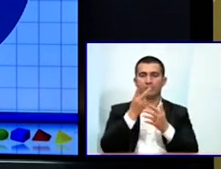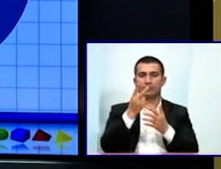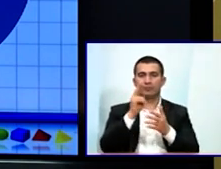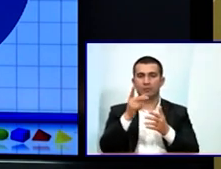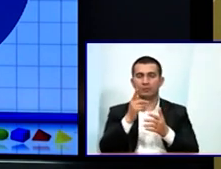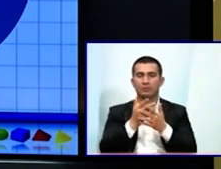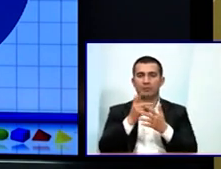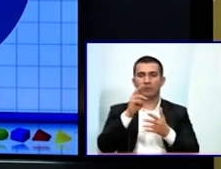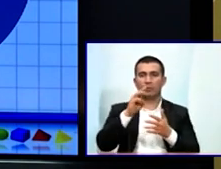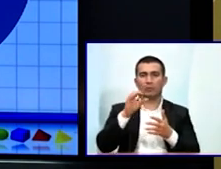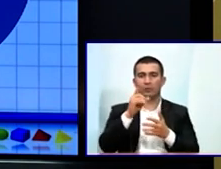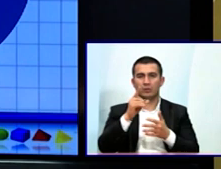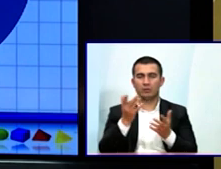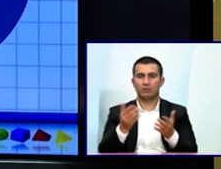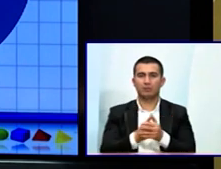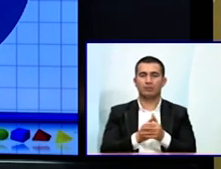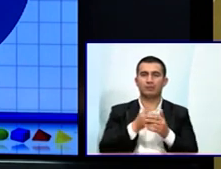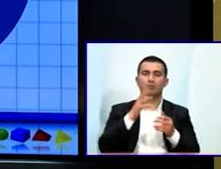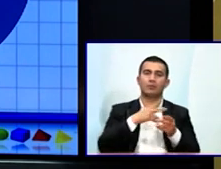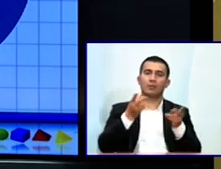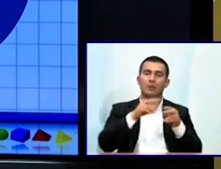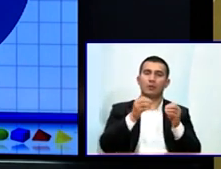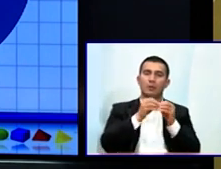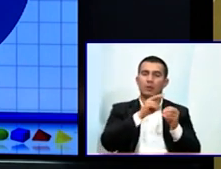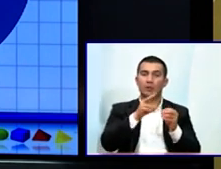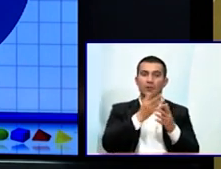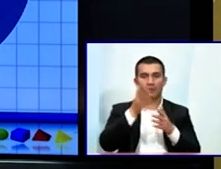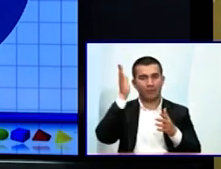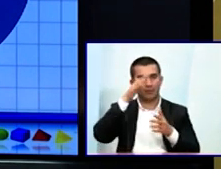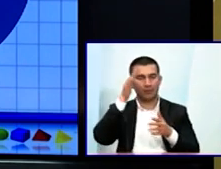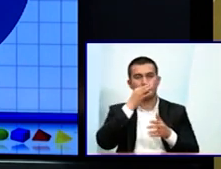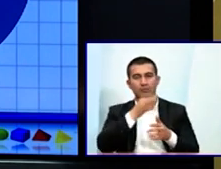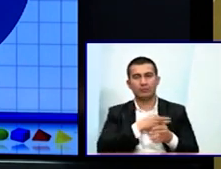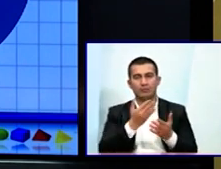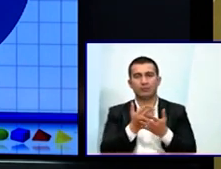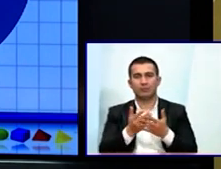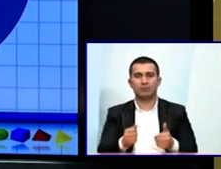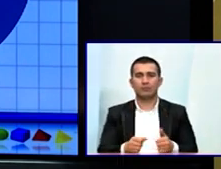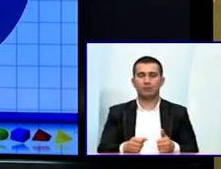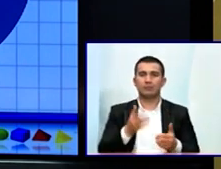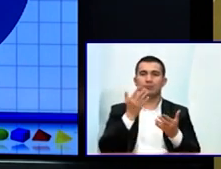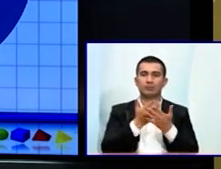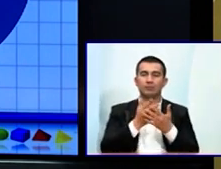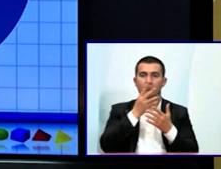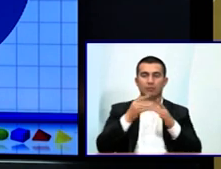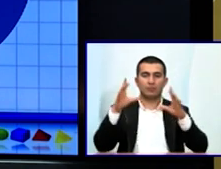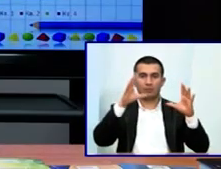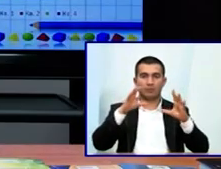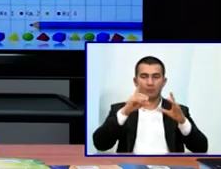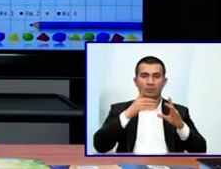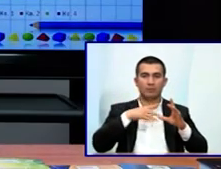kg'ini tuz, qolganini esa suv tashkil qiladi. Bu ma'lumotlar asosida doiraviy diagramma